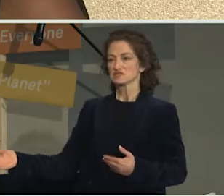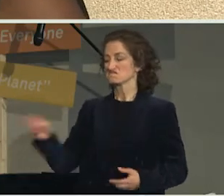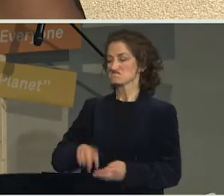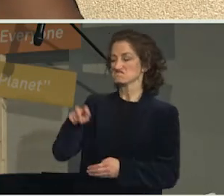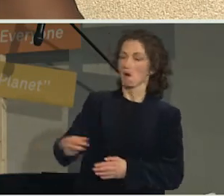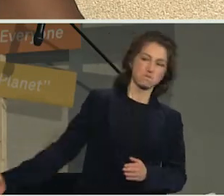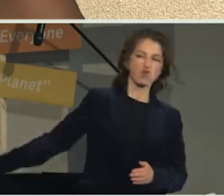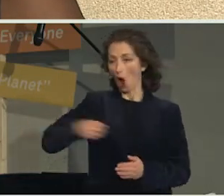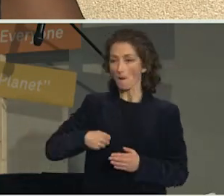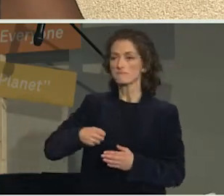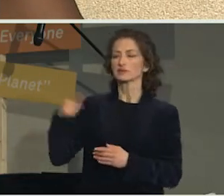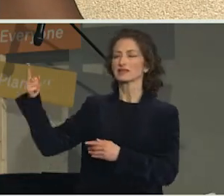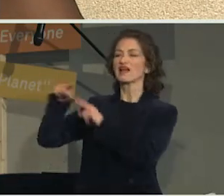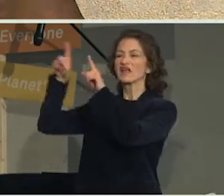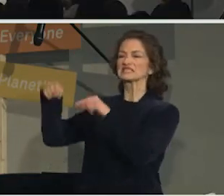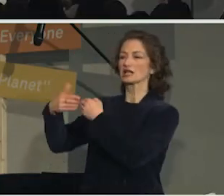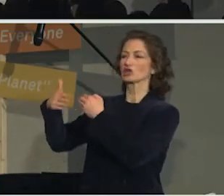window cracked.